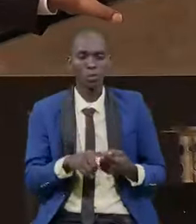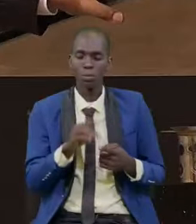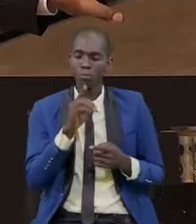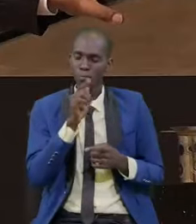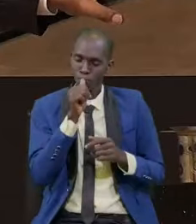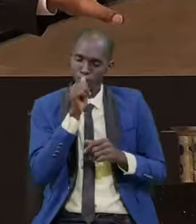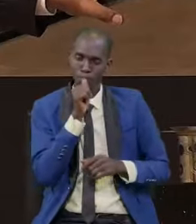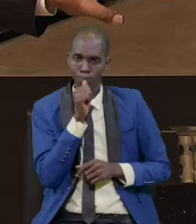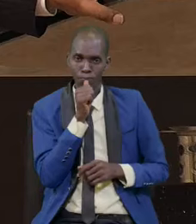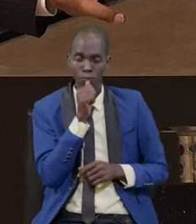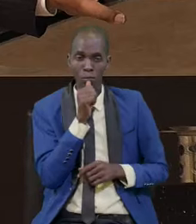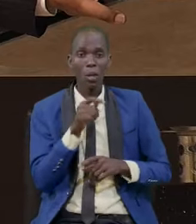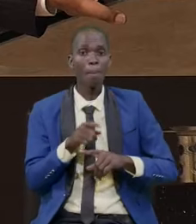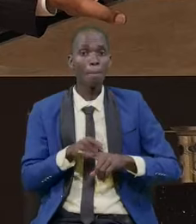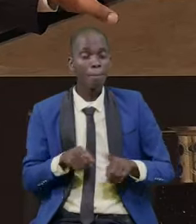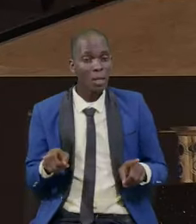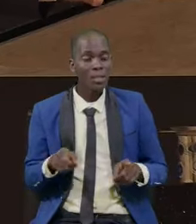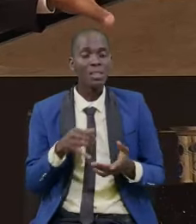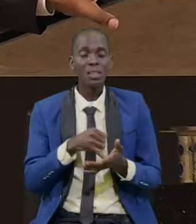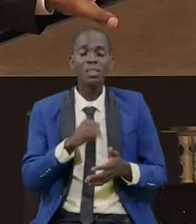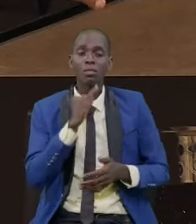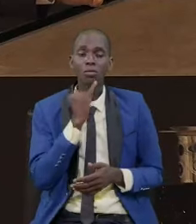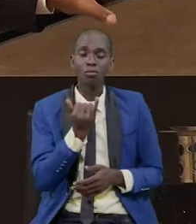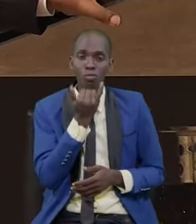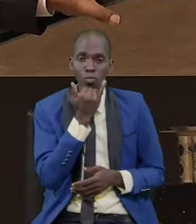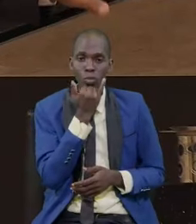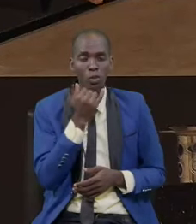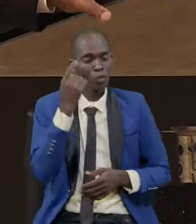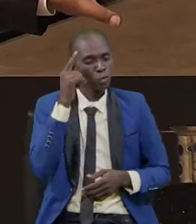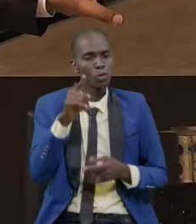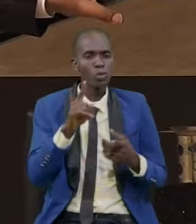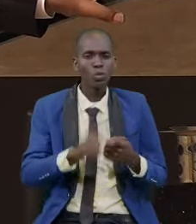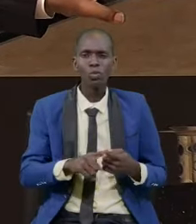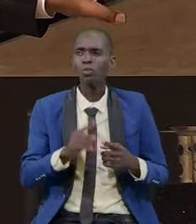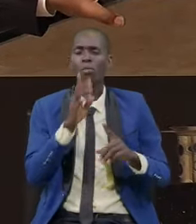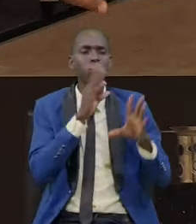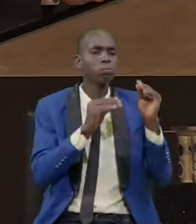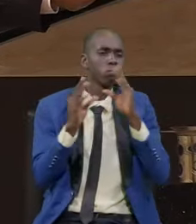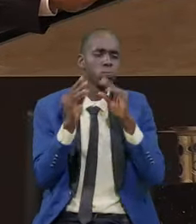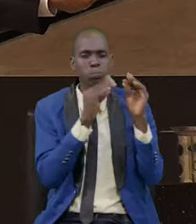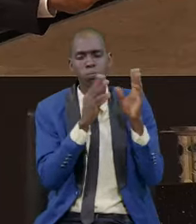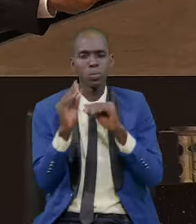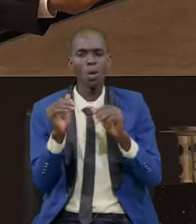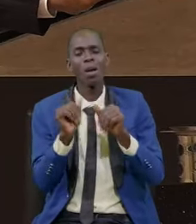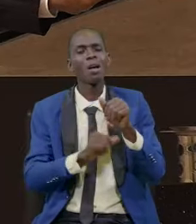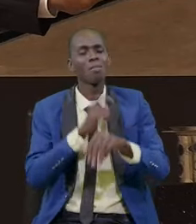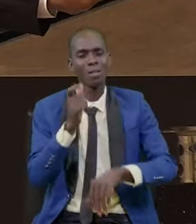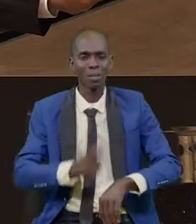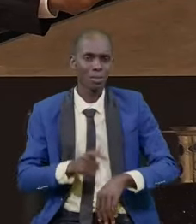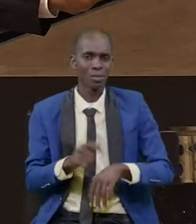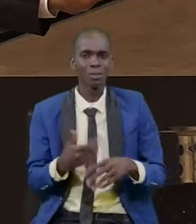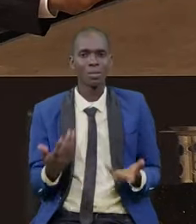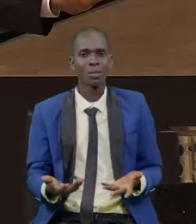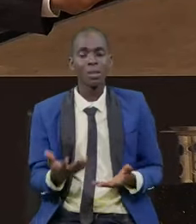Rather, it's a crime to be too loud and to talk all the time,